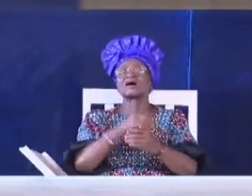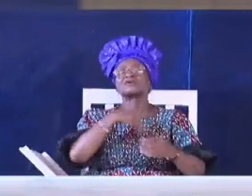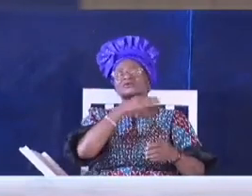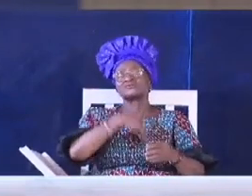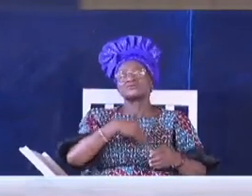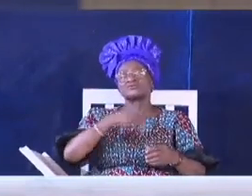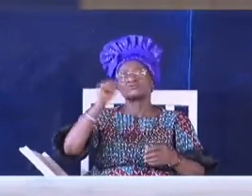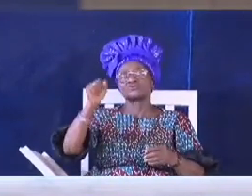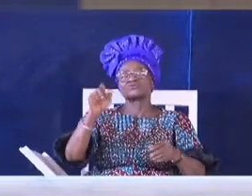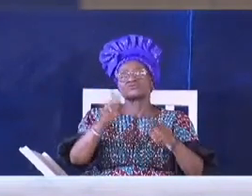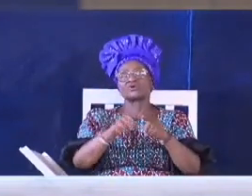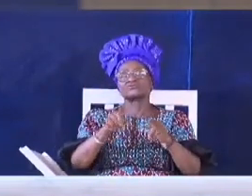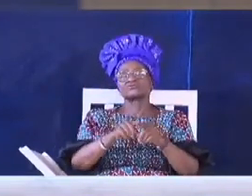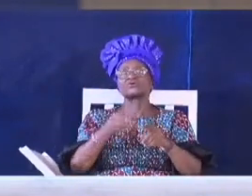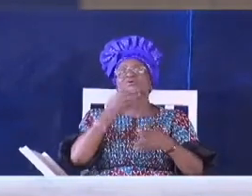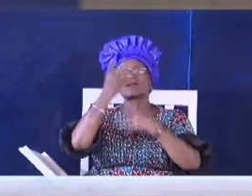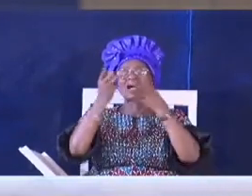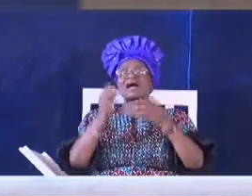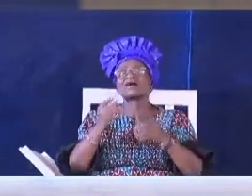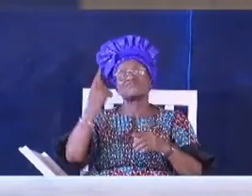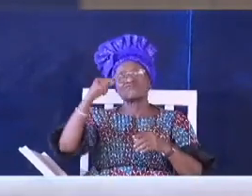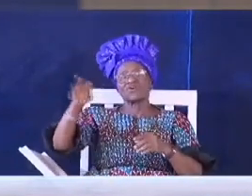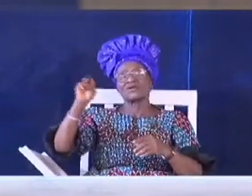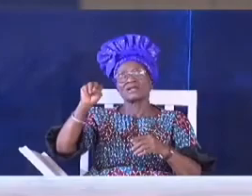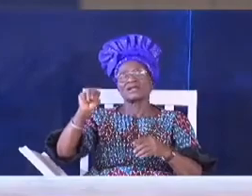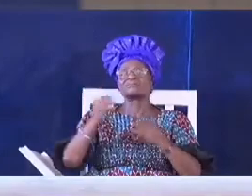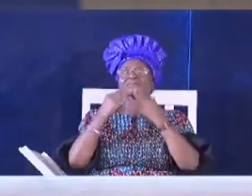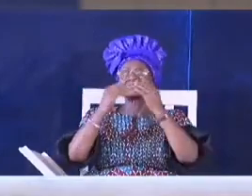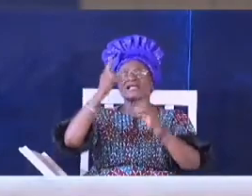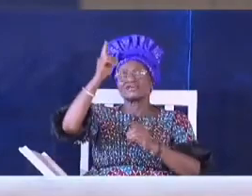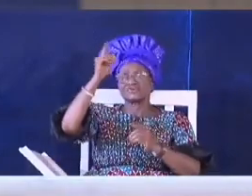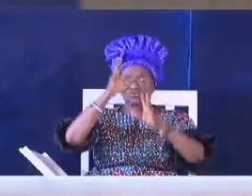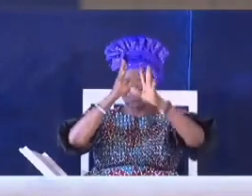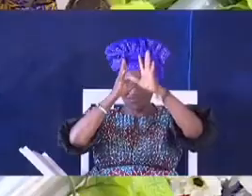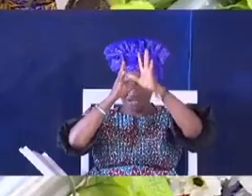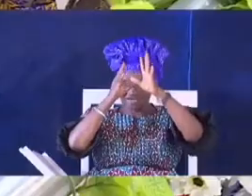Father. Thank you, Almighty God.